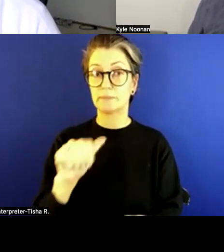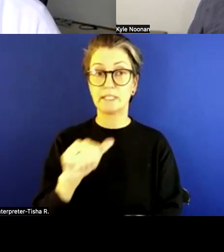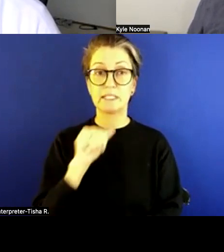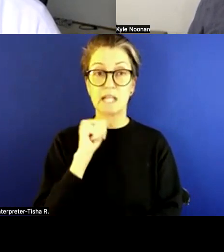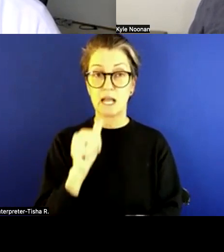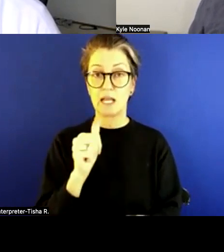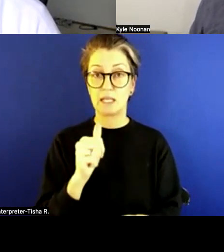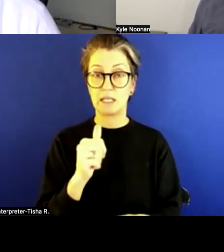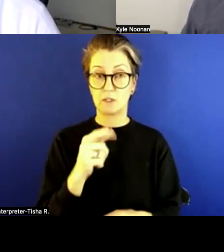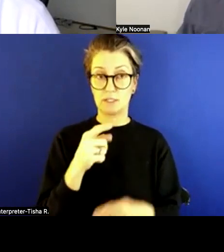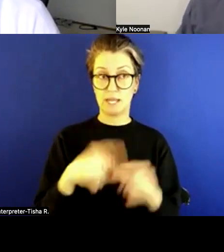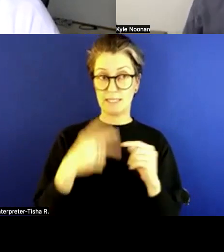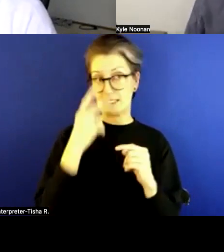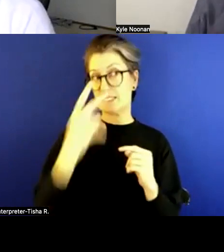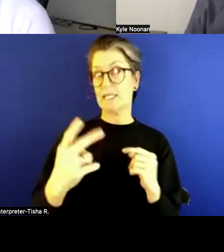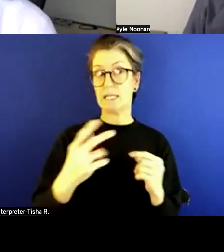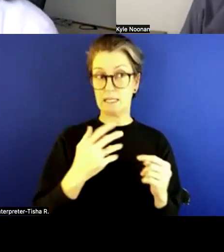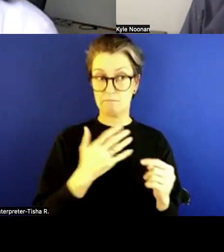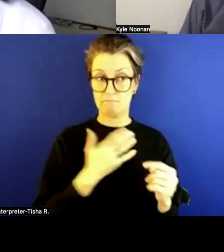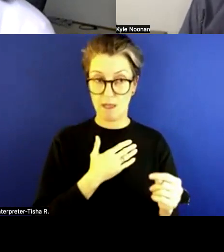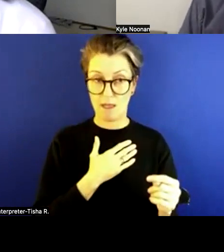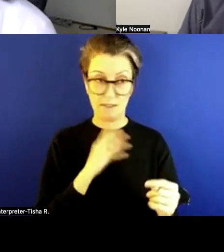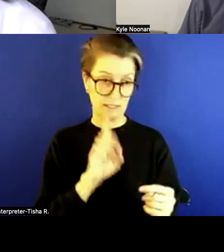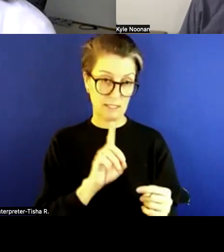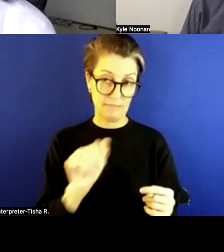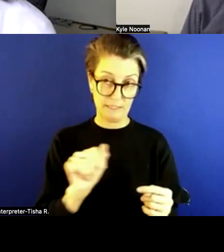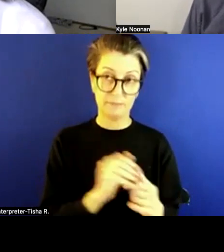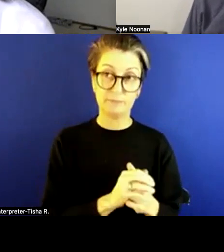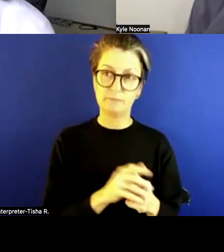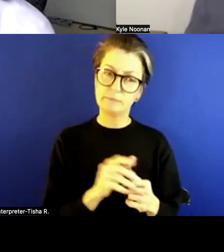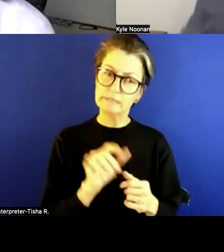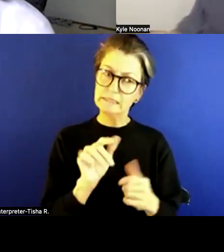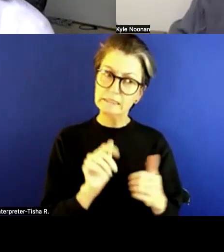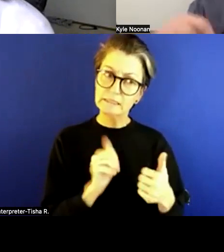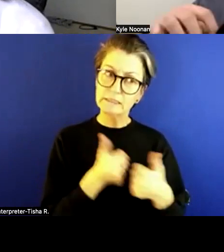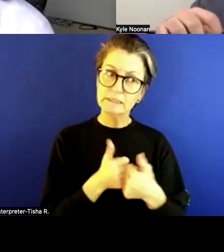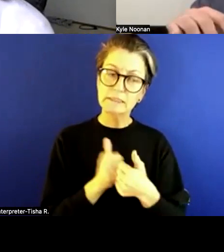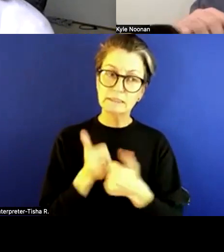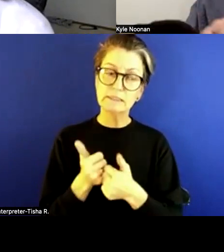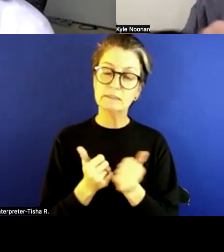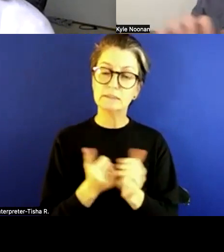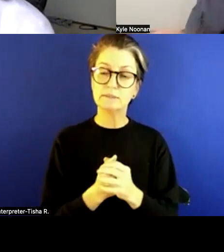all the time, which is, it has had its challenges, where,